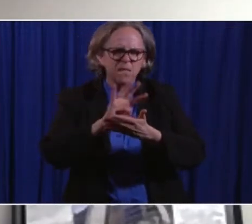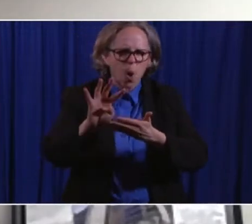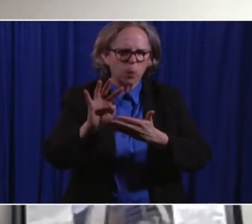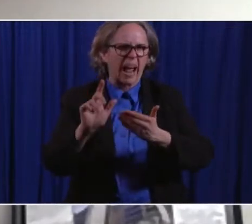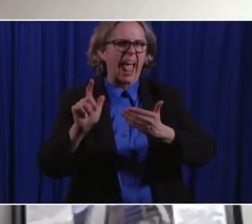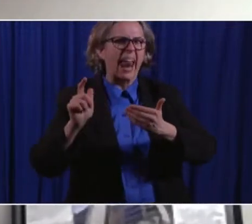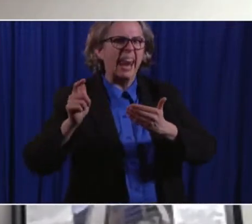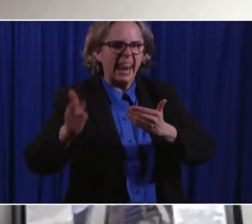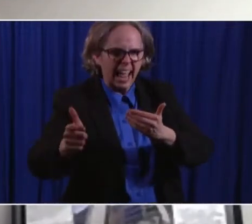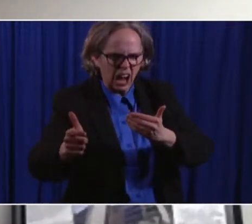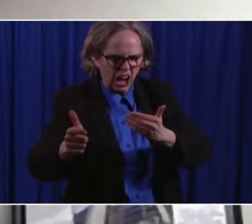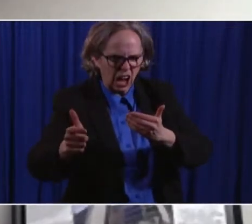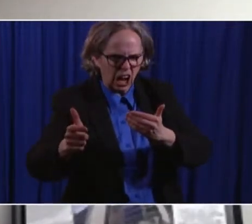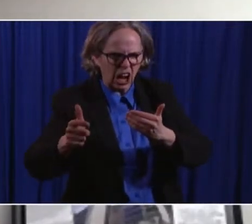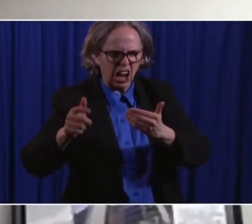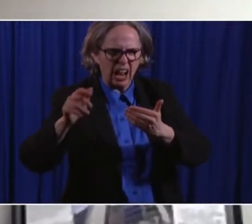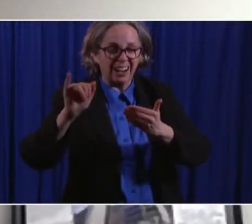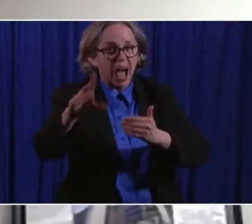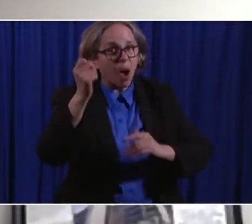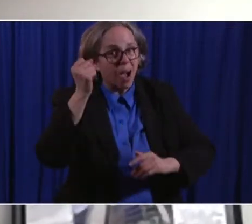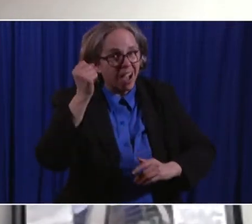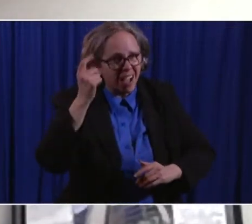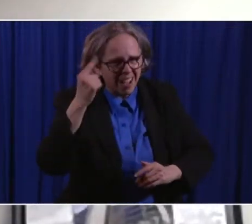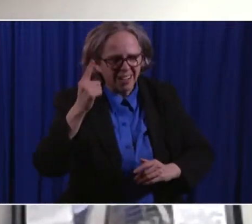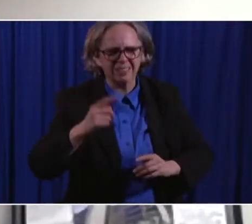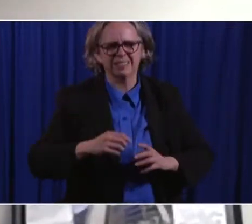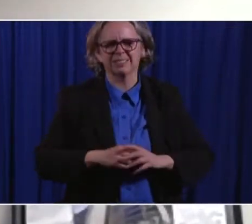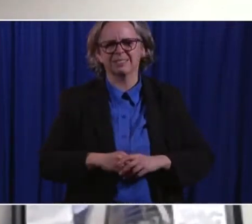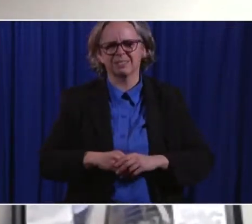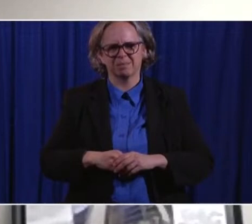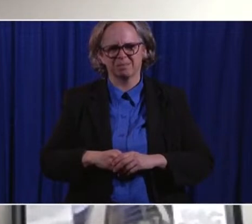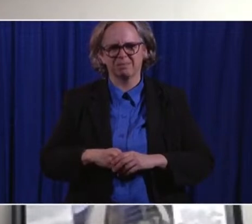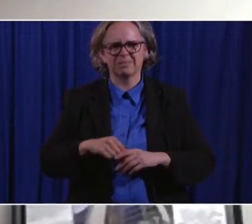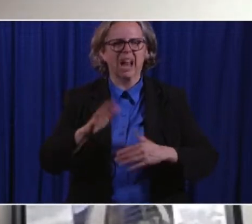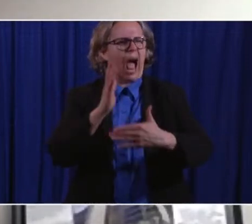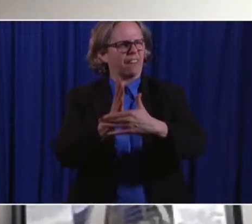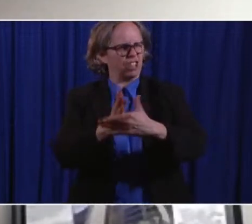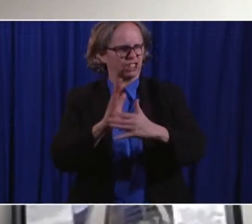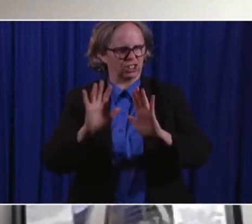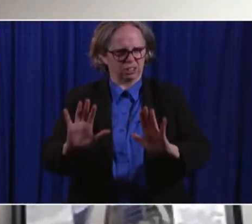include, kids don't have to have active infection. We've had a lot of kids